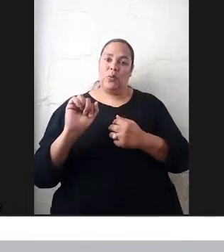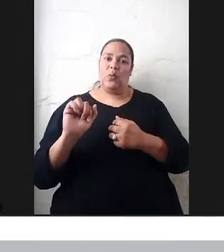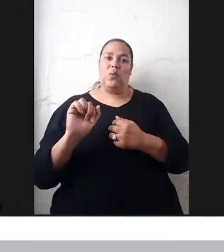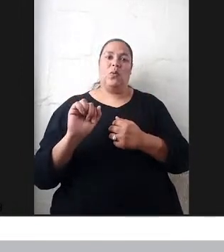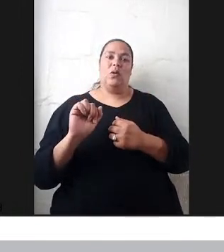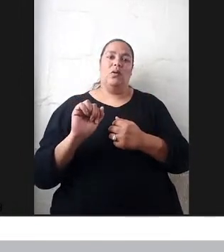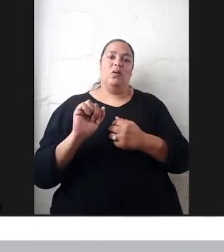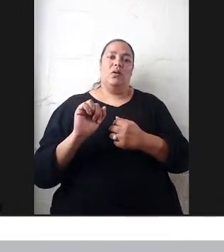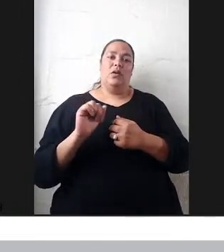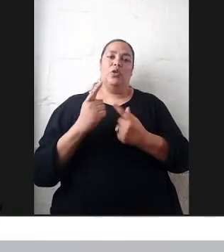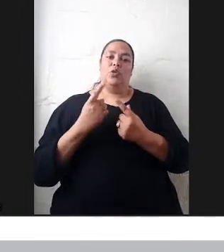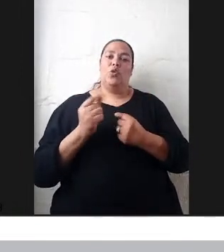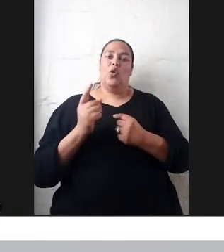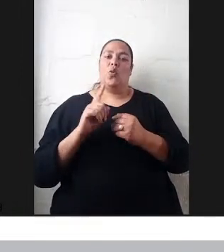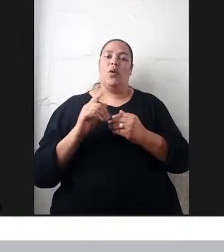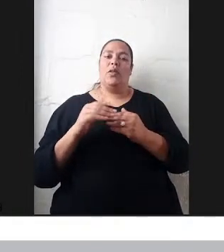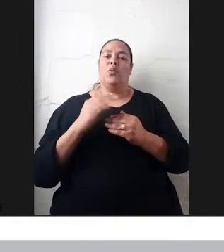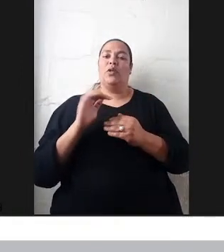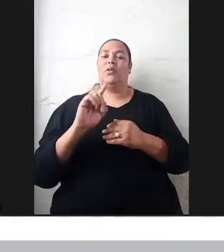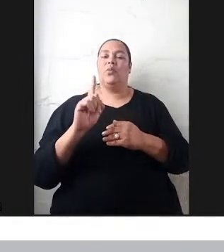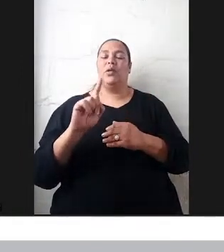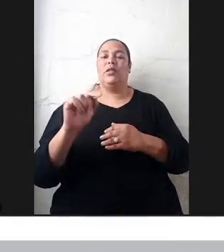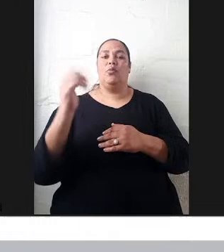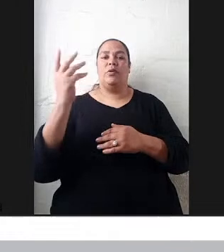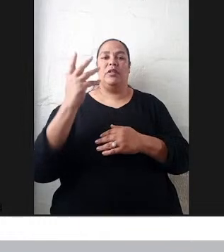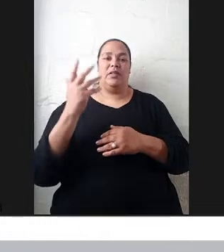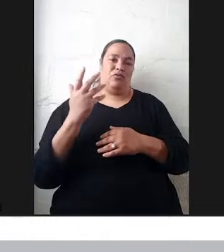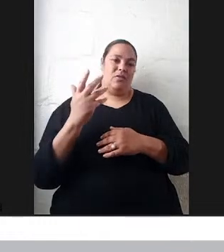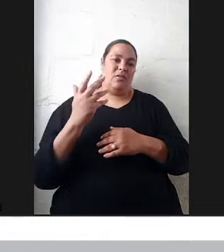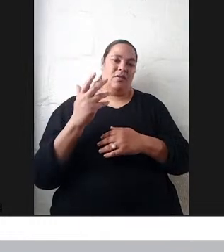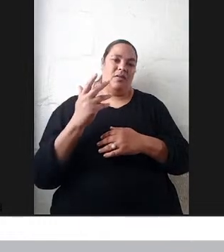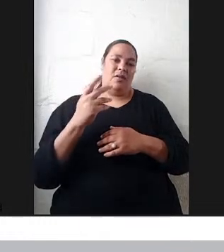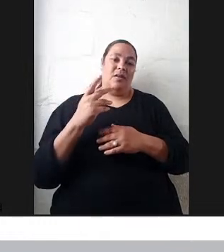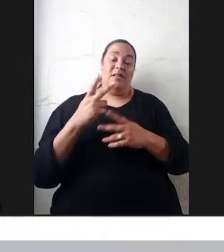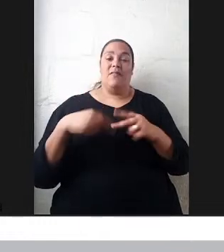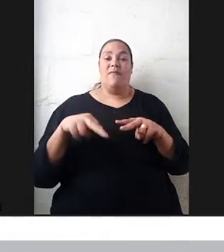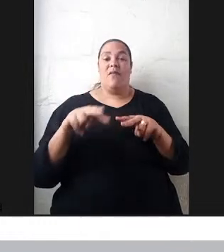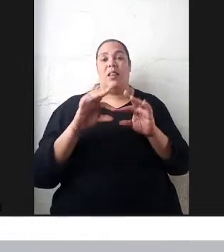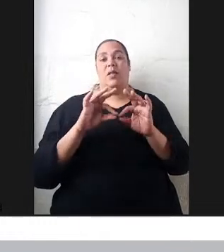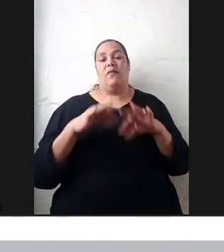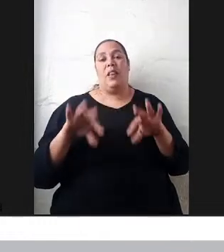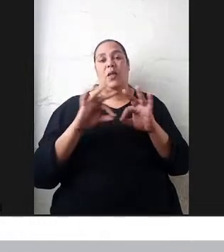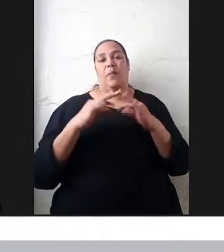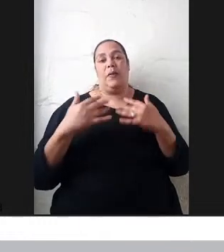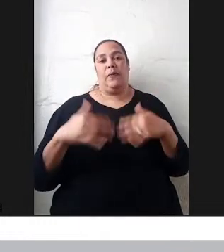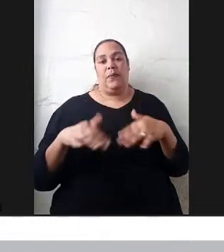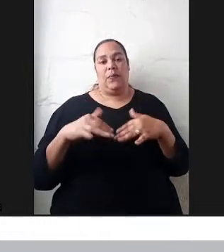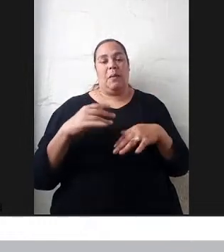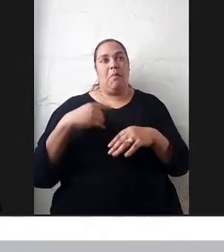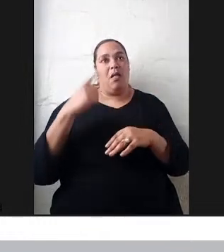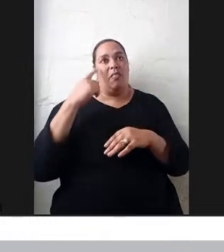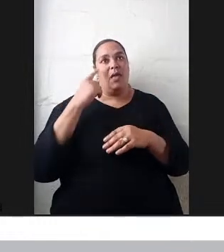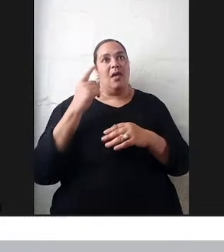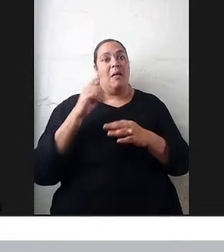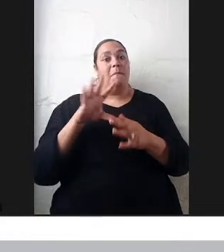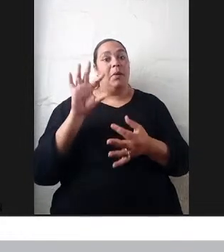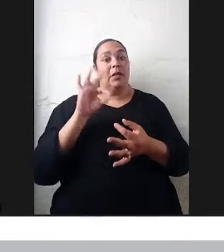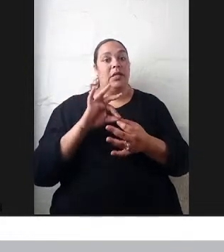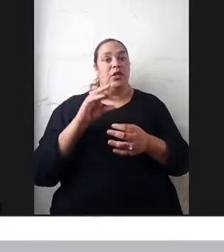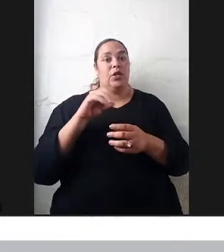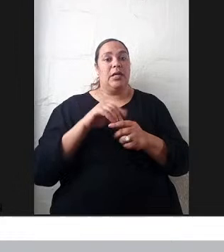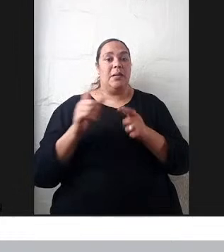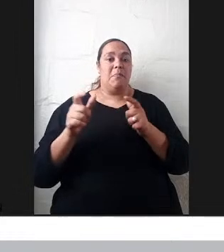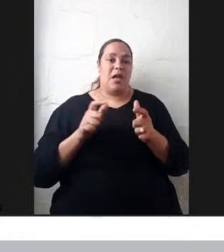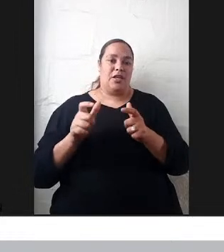did with their presentation quite valuable. I think in particularly in managing and